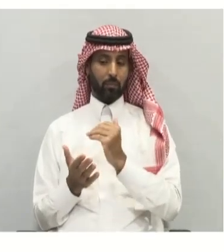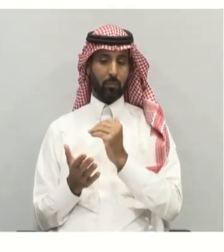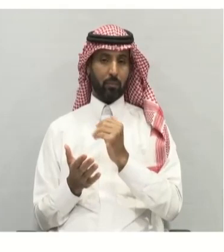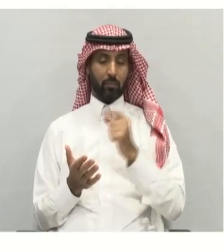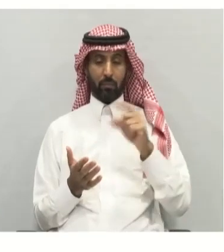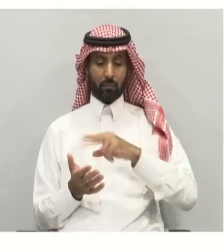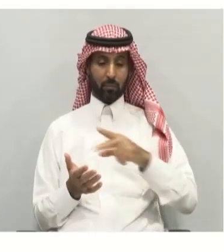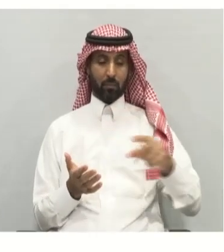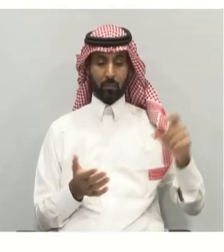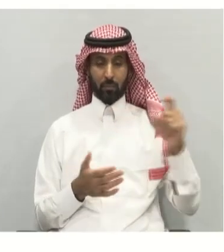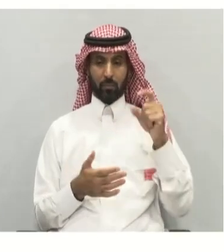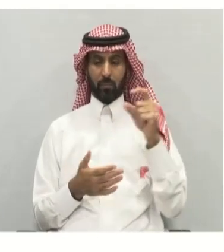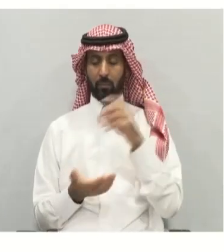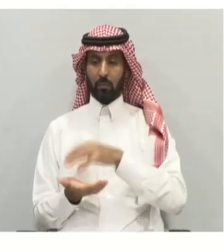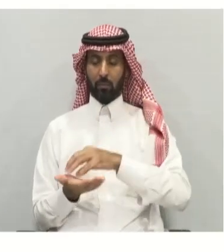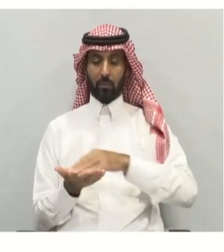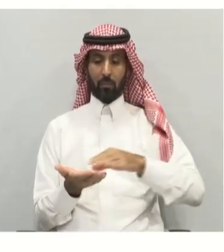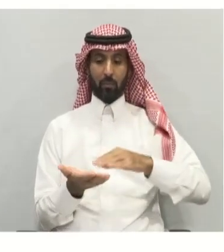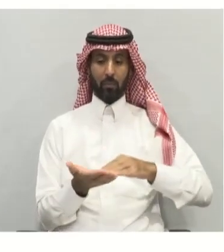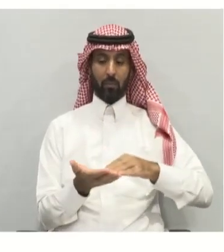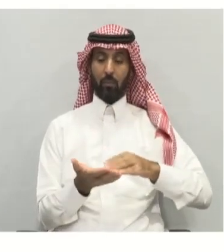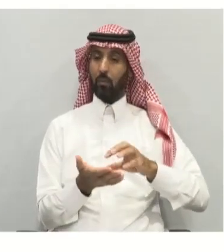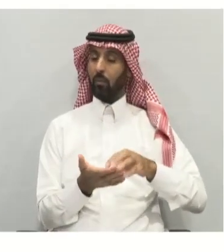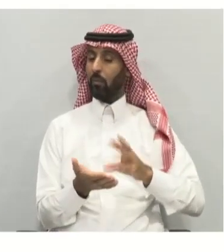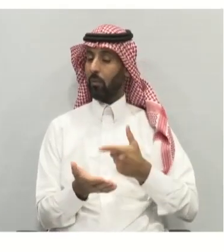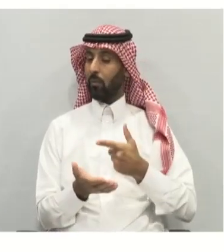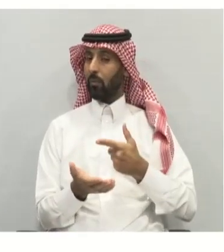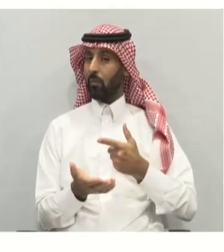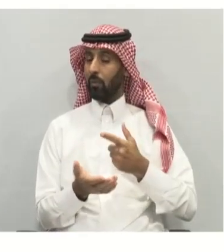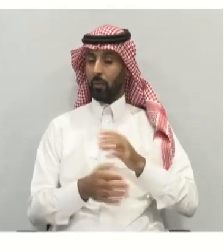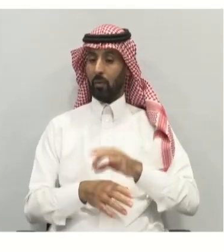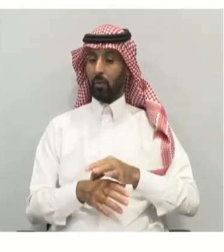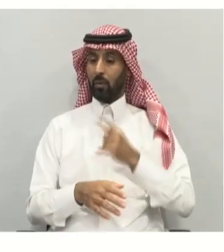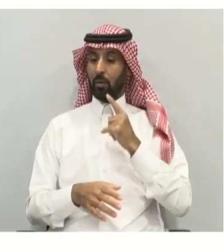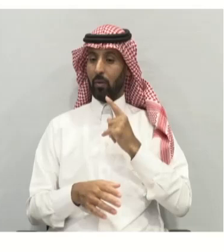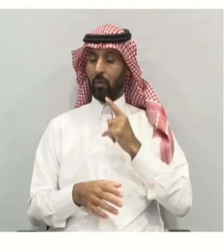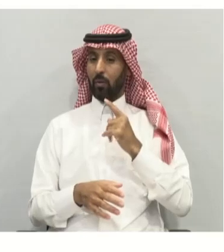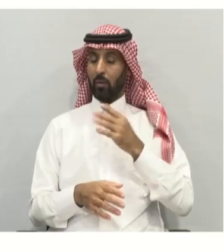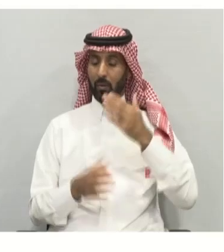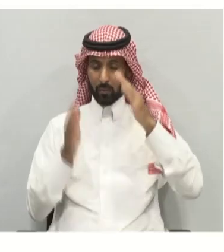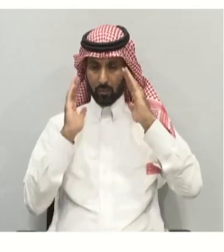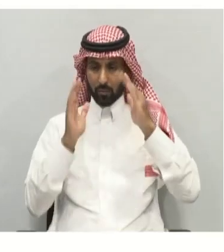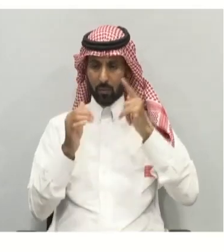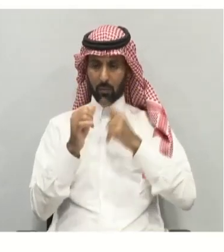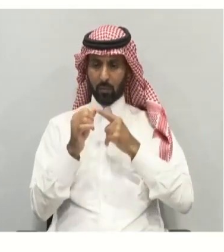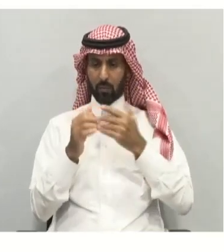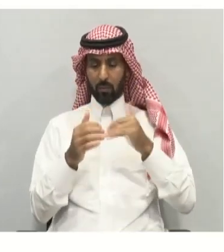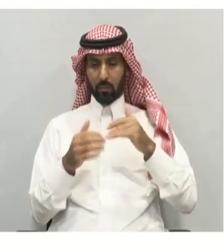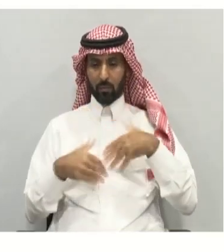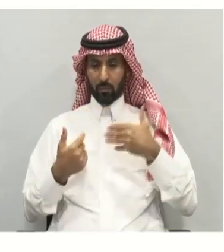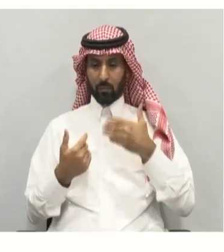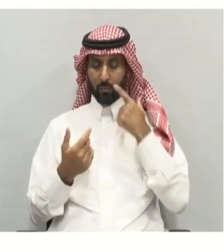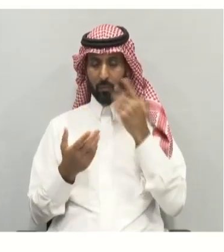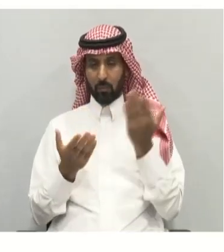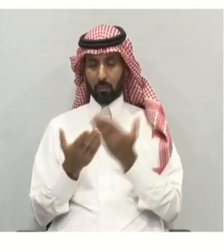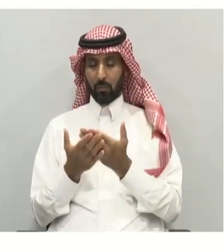that what is the common feature of Eid celebration is that people usually do their best to be kind and